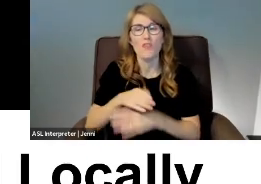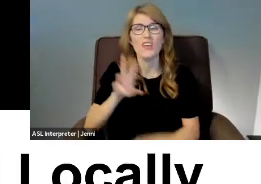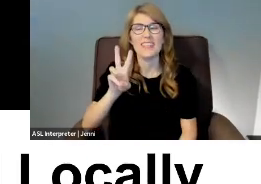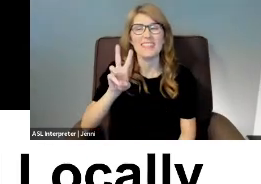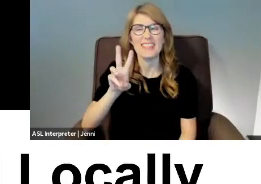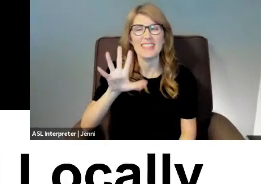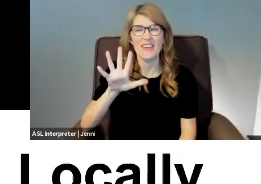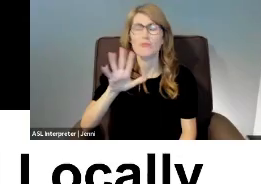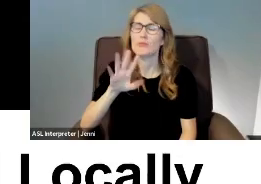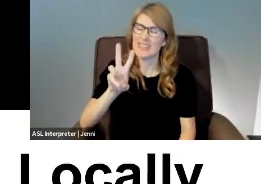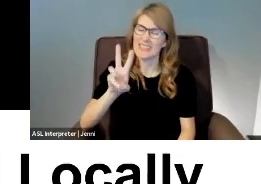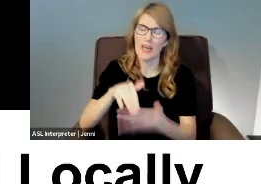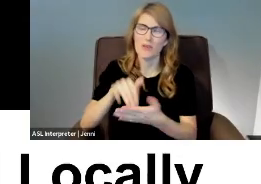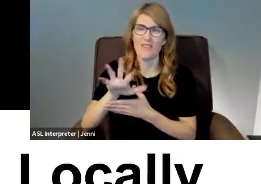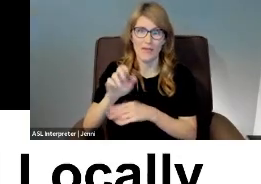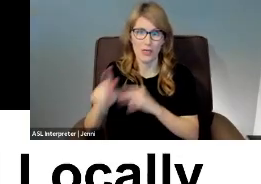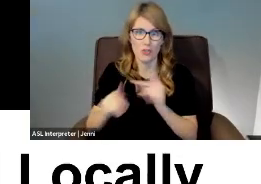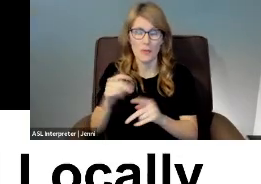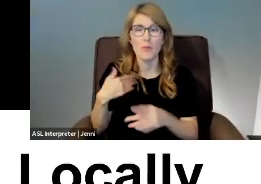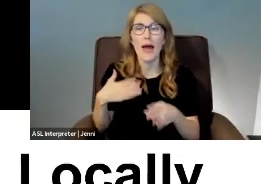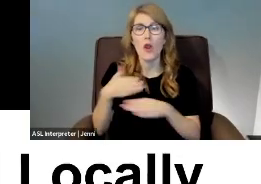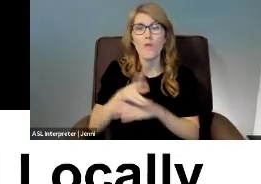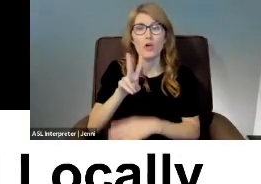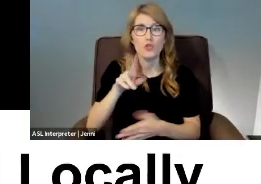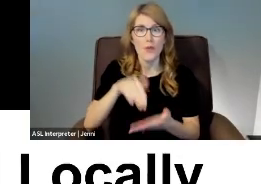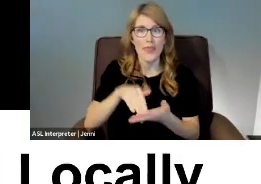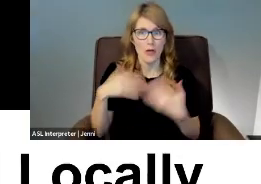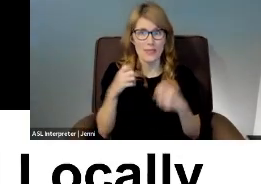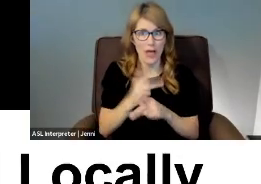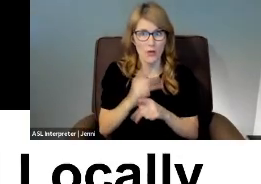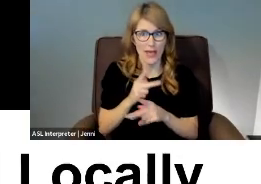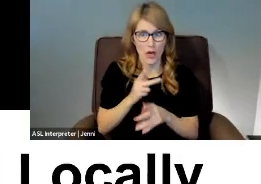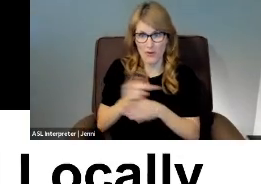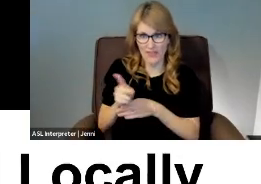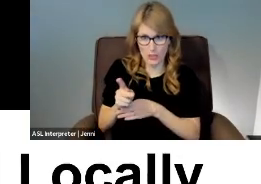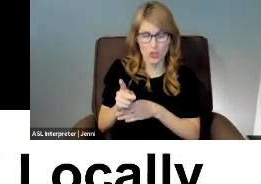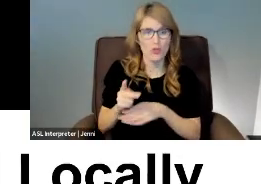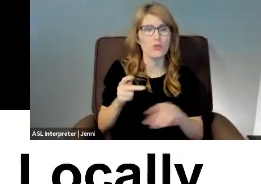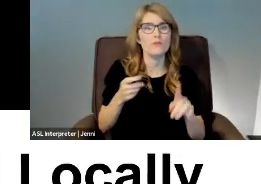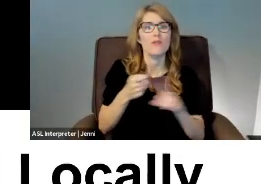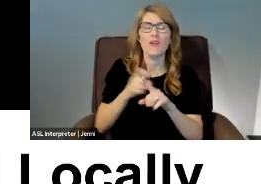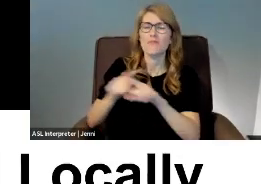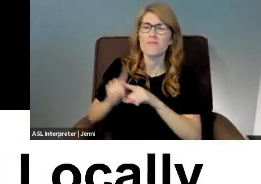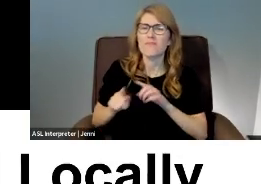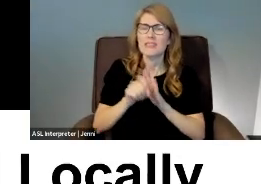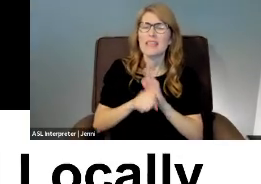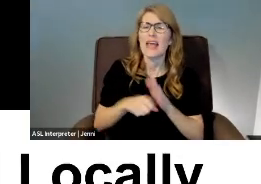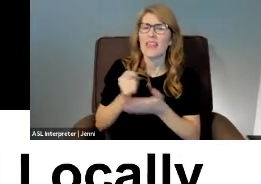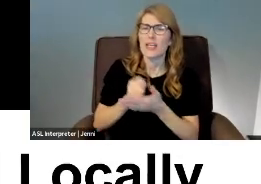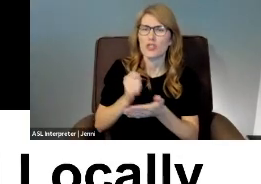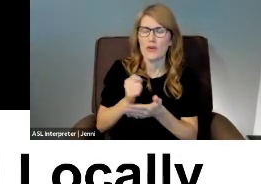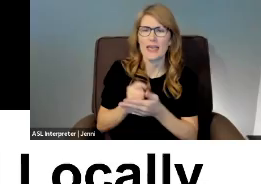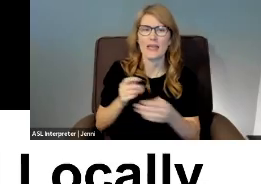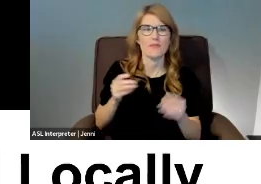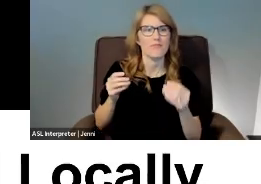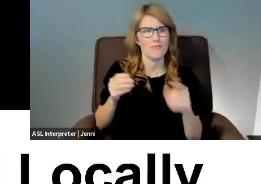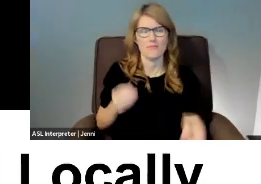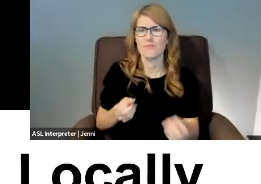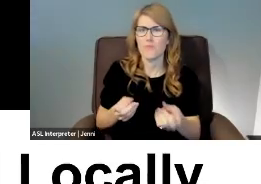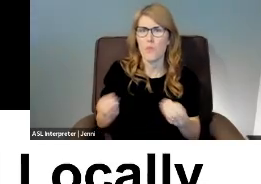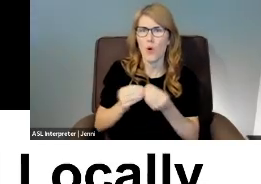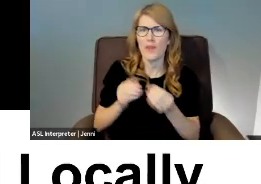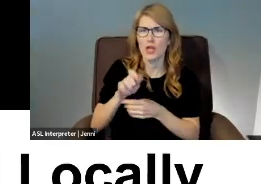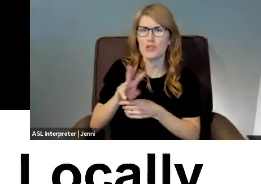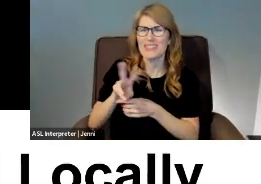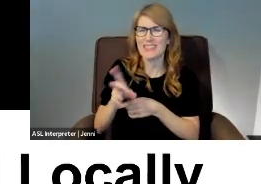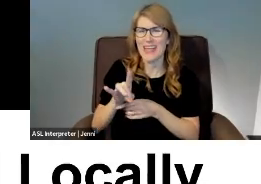Over 2,000 healthcare professionals from 28 states treated more than 160,000 patients. And nearly 3,000 fire